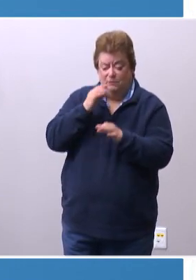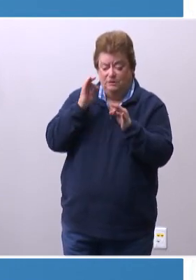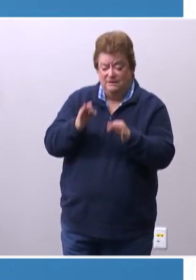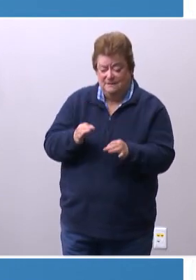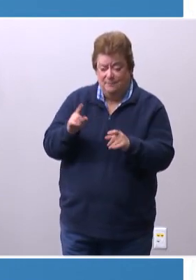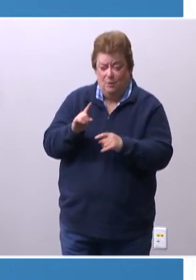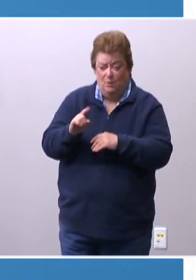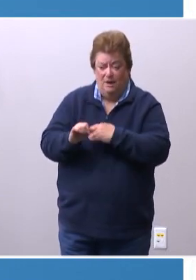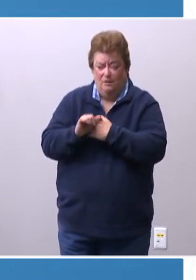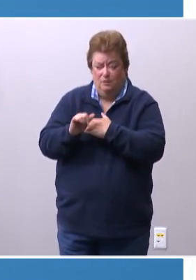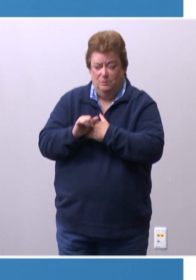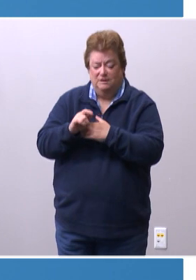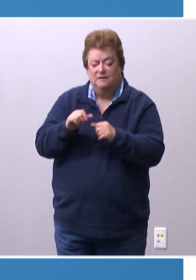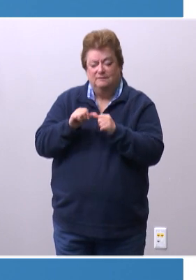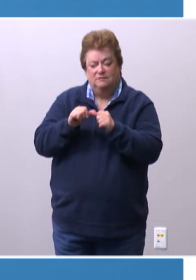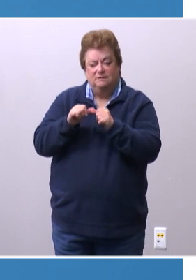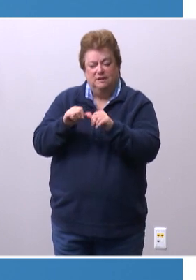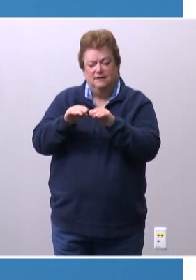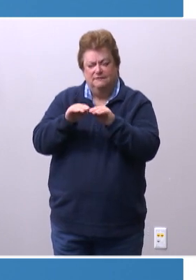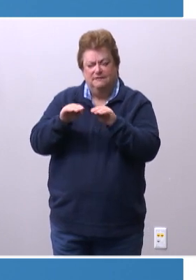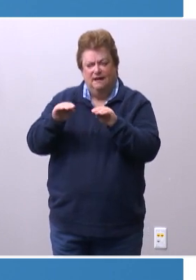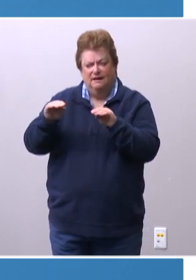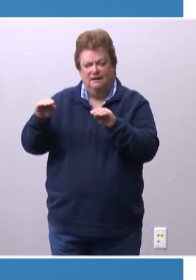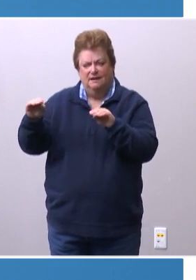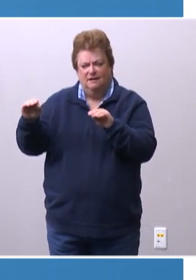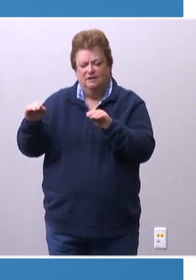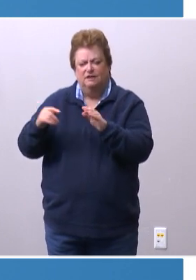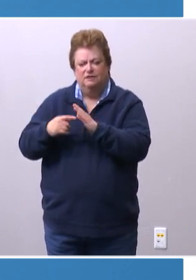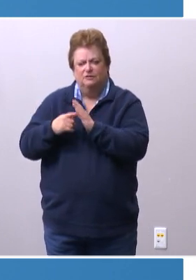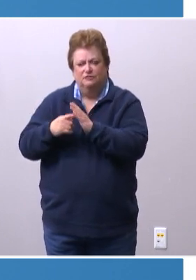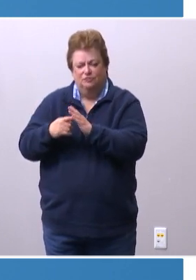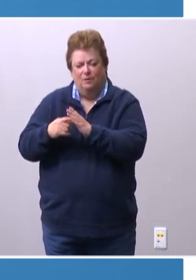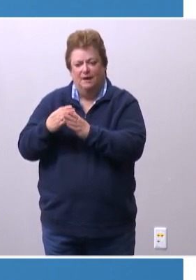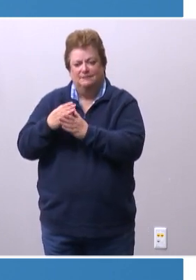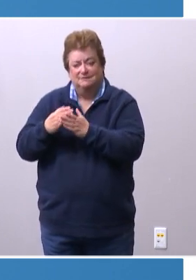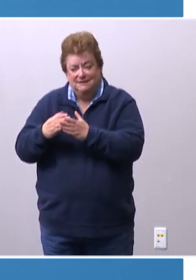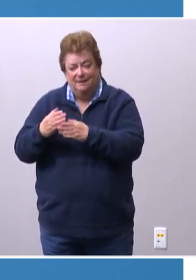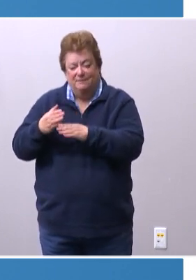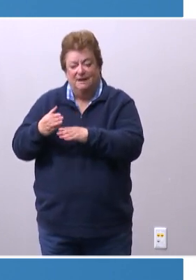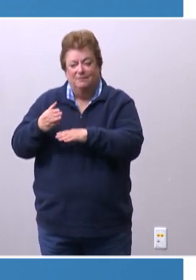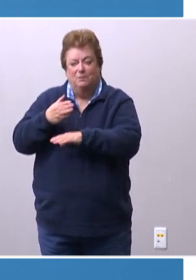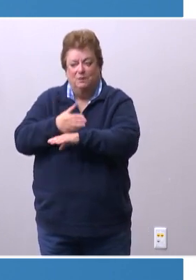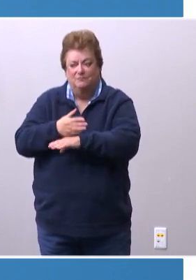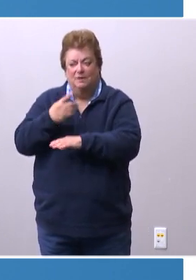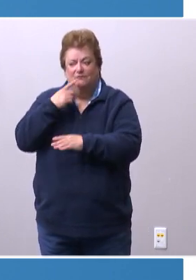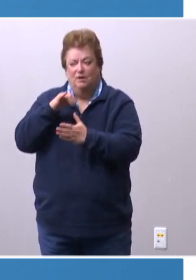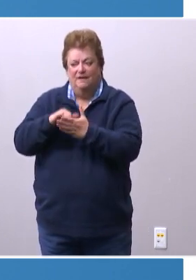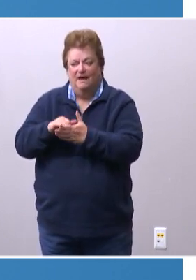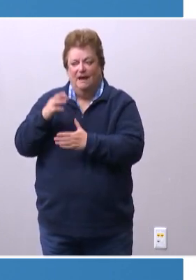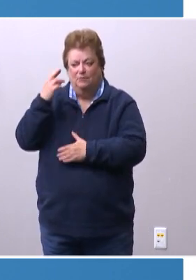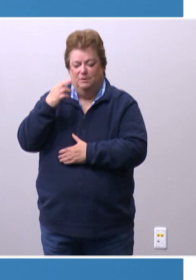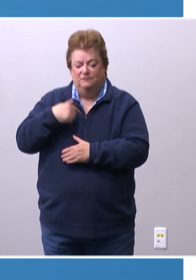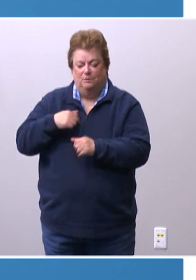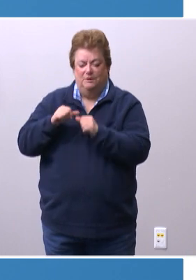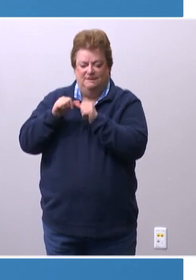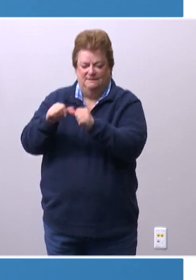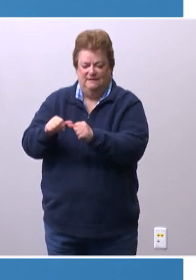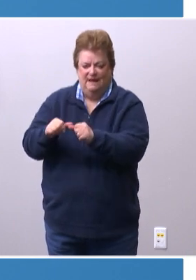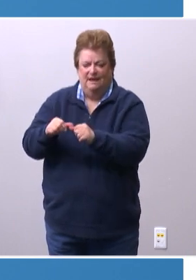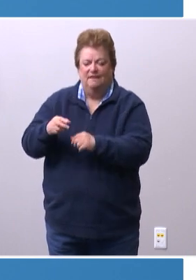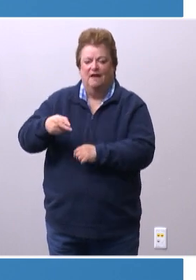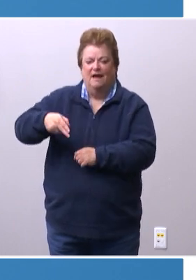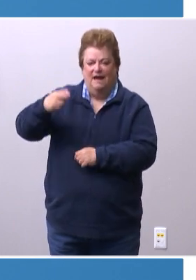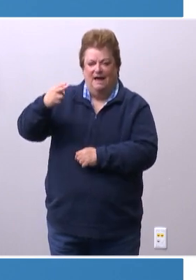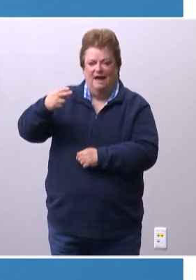holding steady over the past few weeks after showing previous improvement. For this reason, we will be staying in the